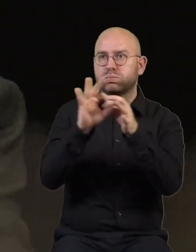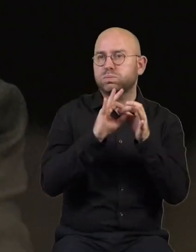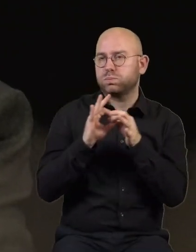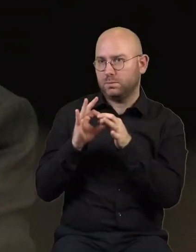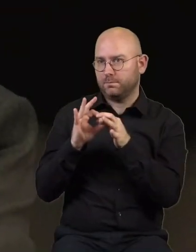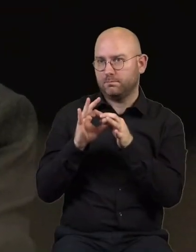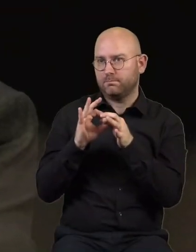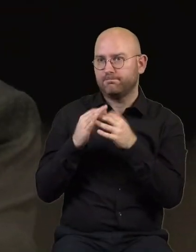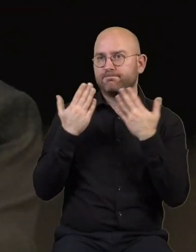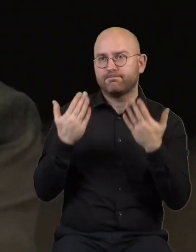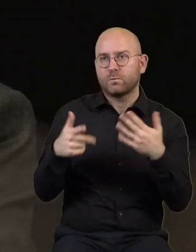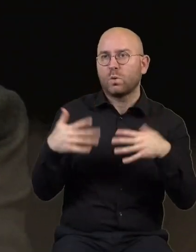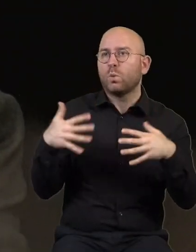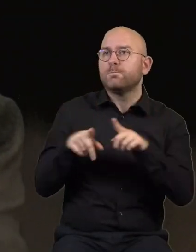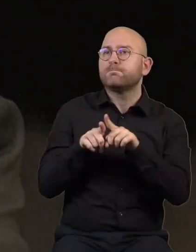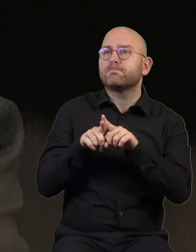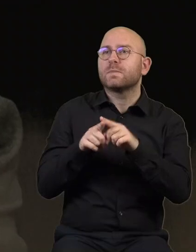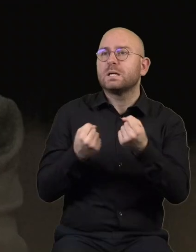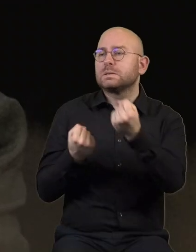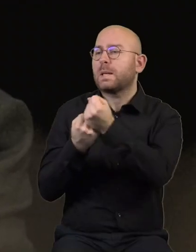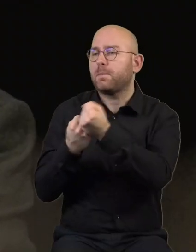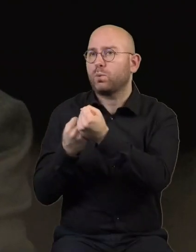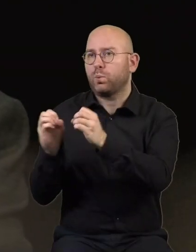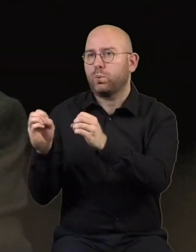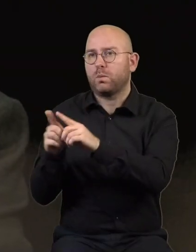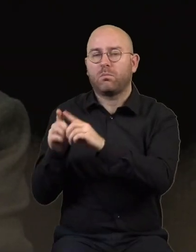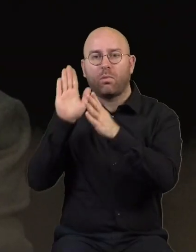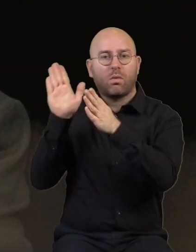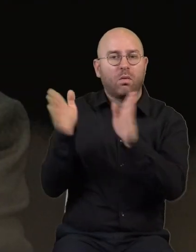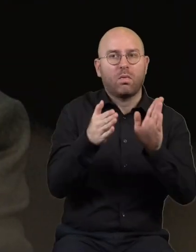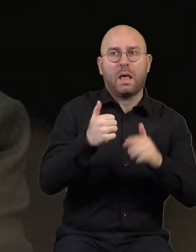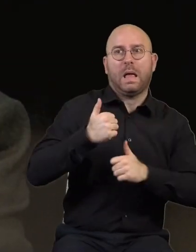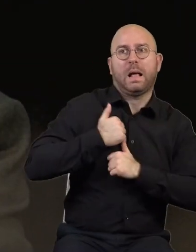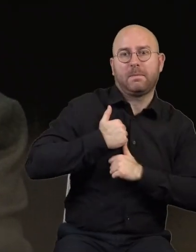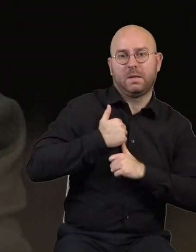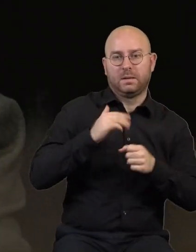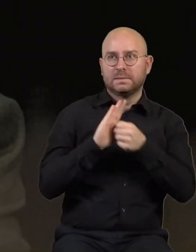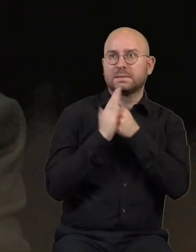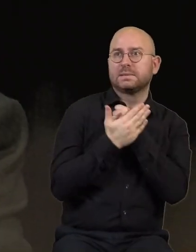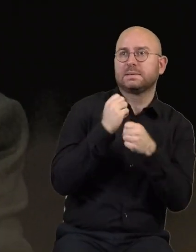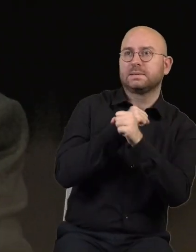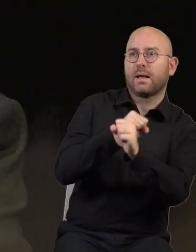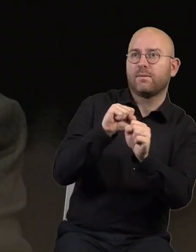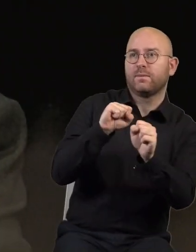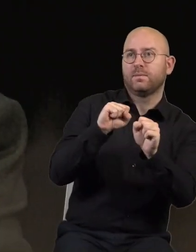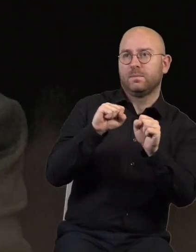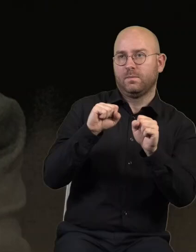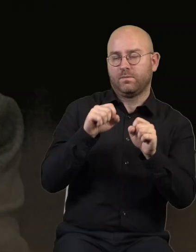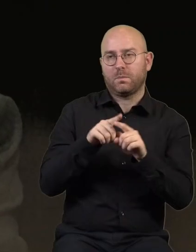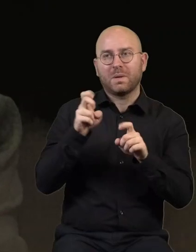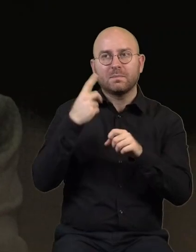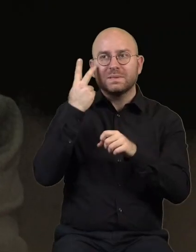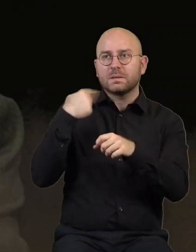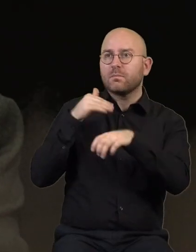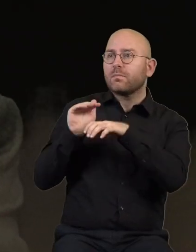inner layers of the onion, as you said, because of course there is huge investment needs to support